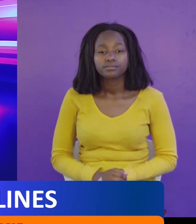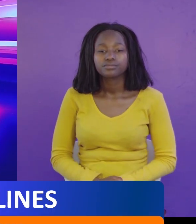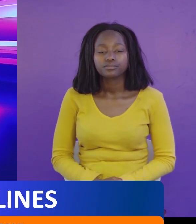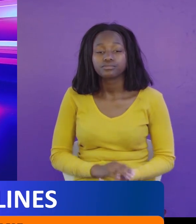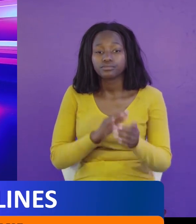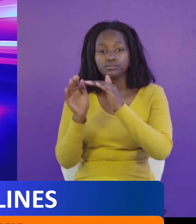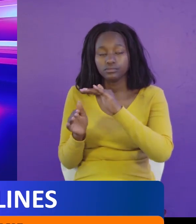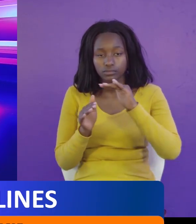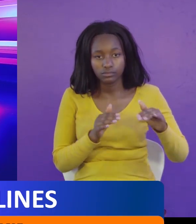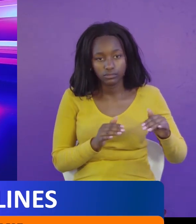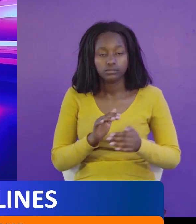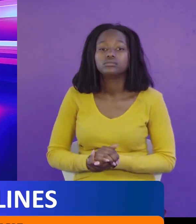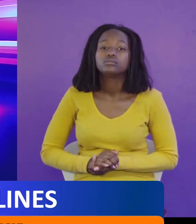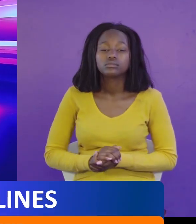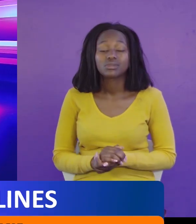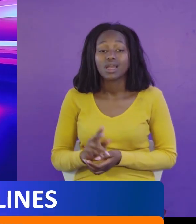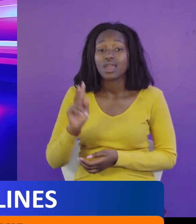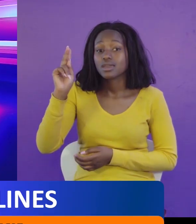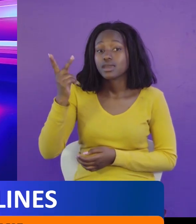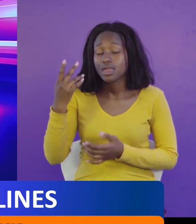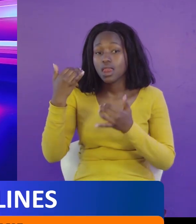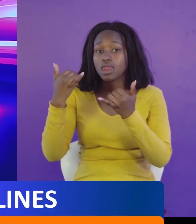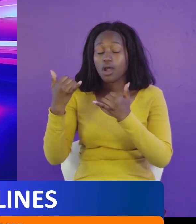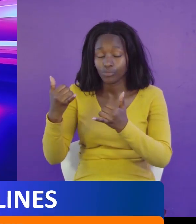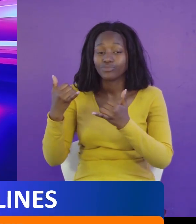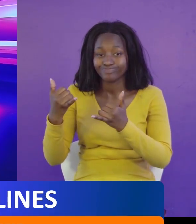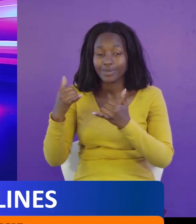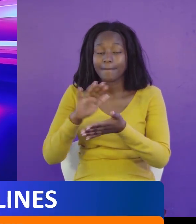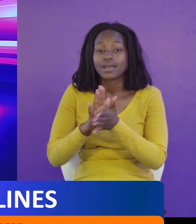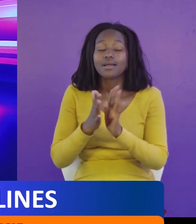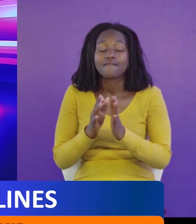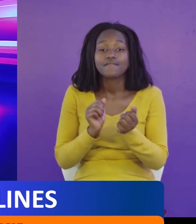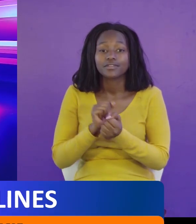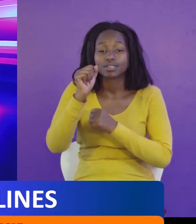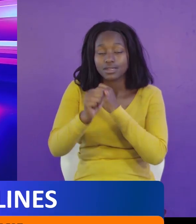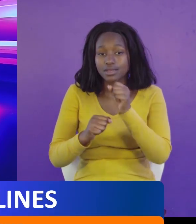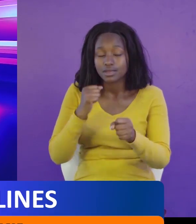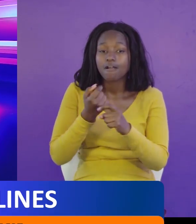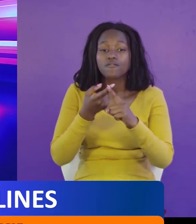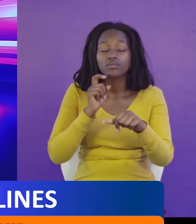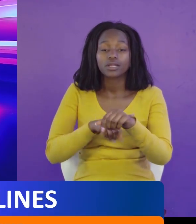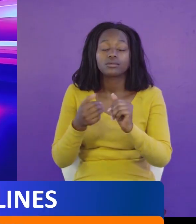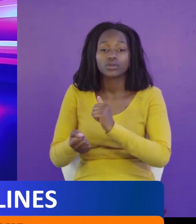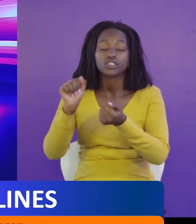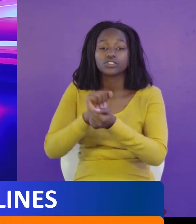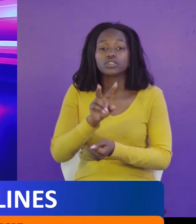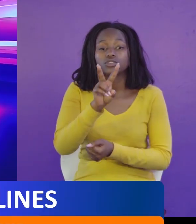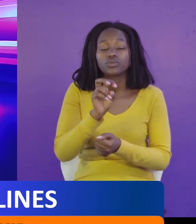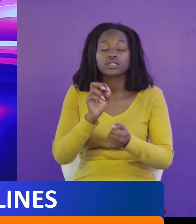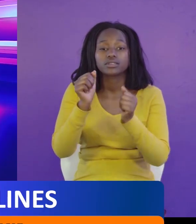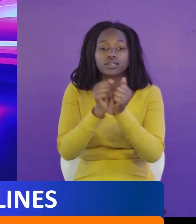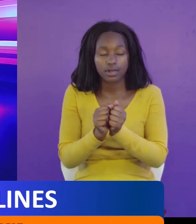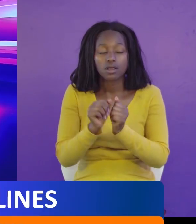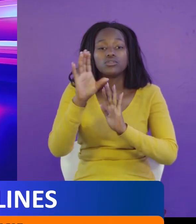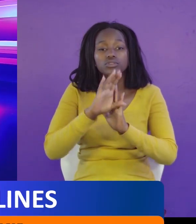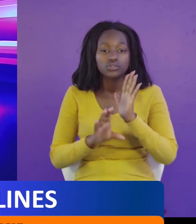Moving on swiftly, as Kenya marks 15 years since the promulgation of the 2010 Constitution, civil society groups